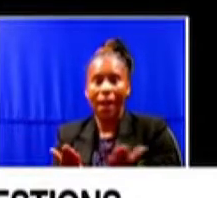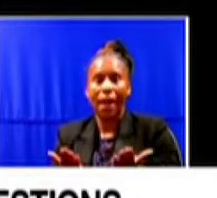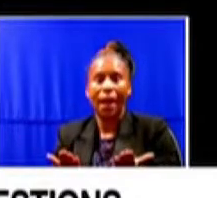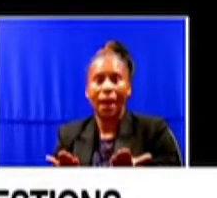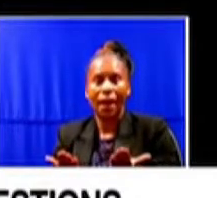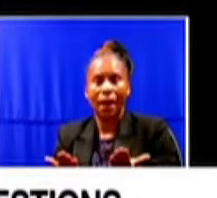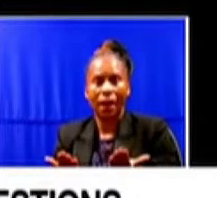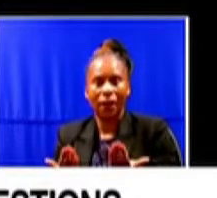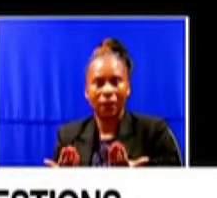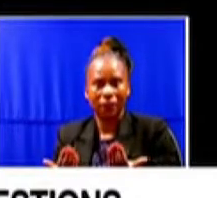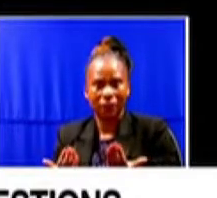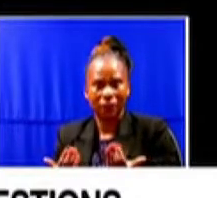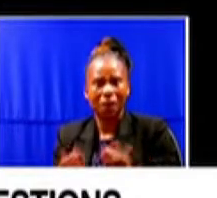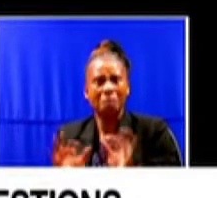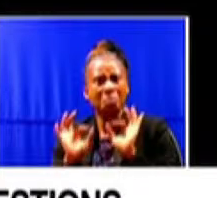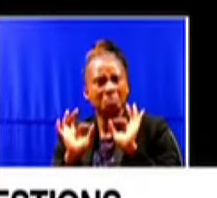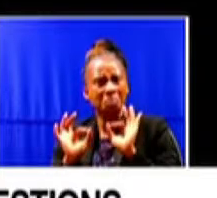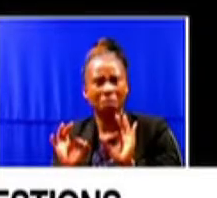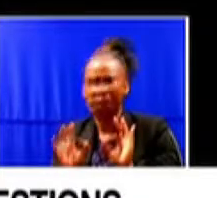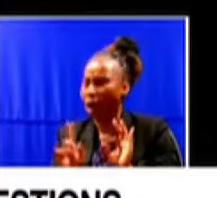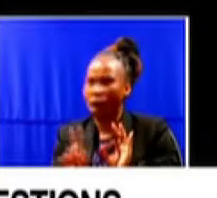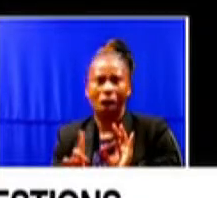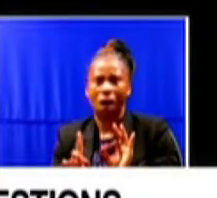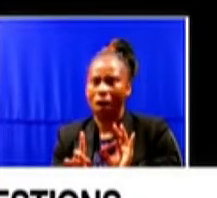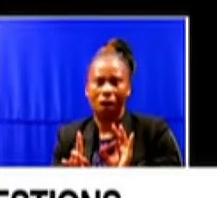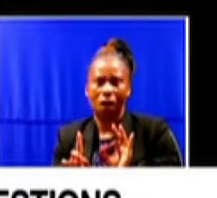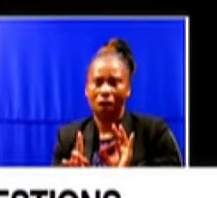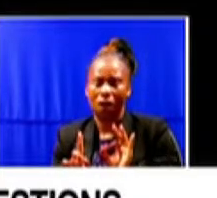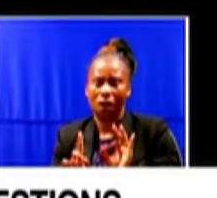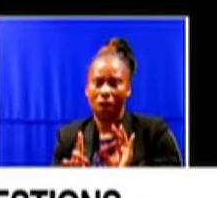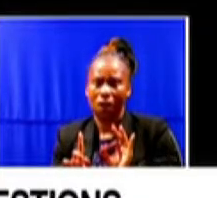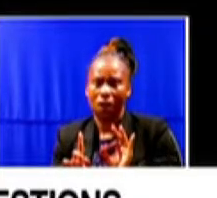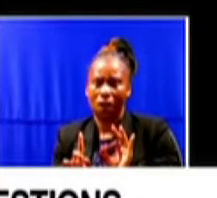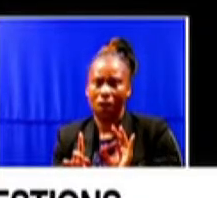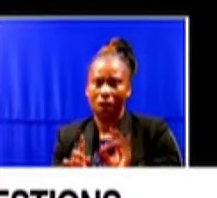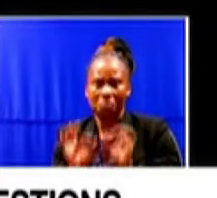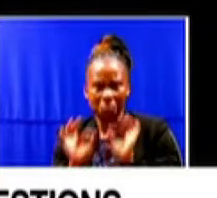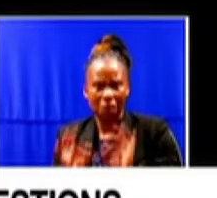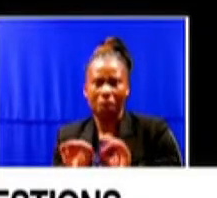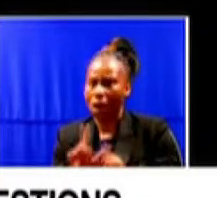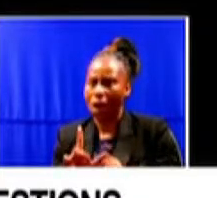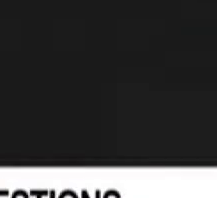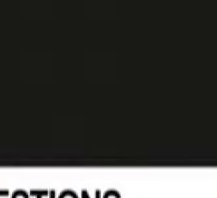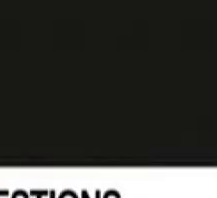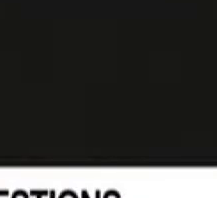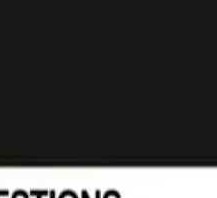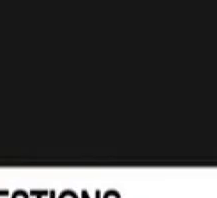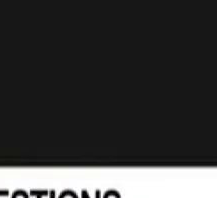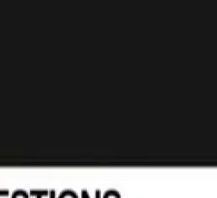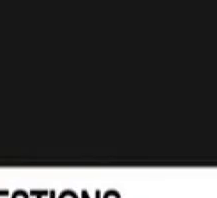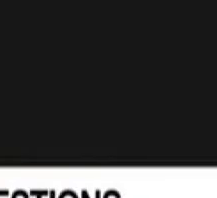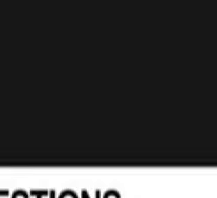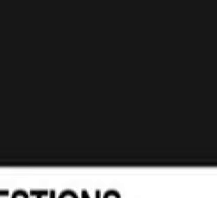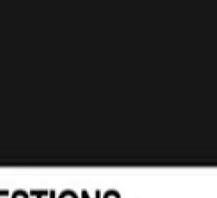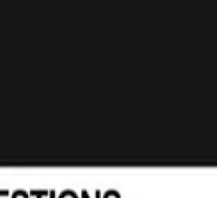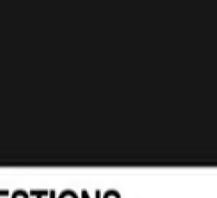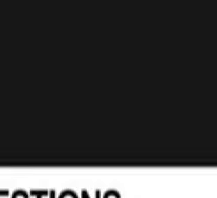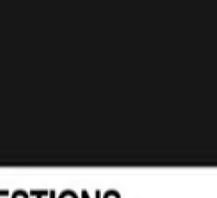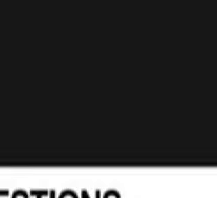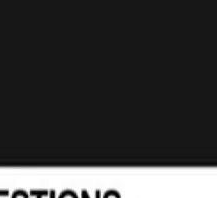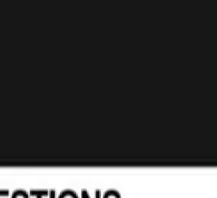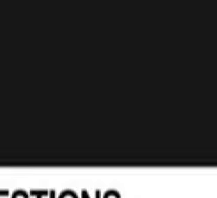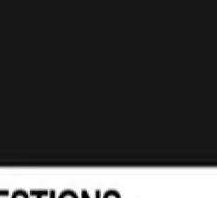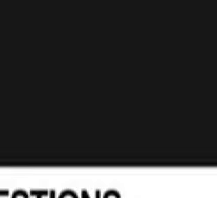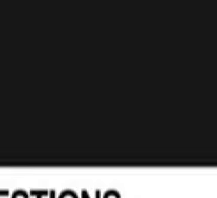it's not going to be appropriate when you break the rules, okay? But what if the rulings are